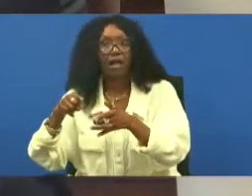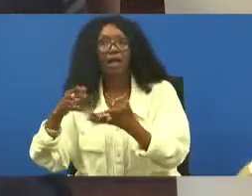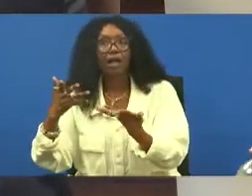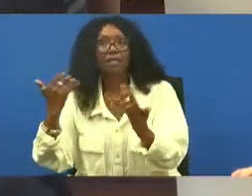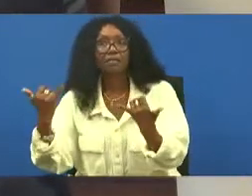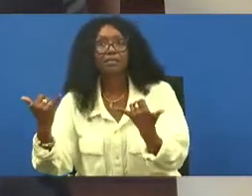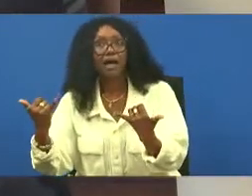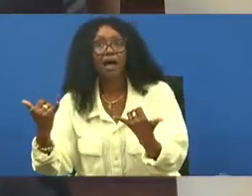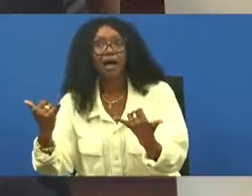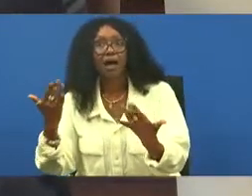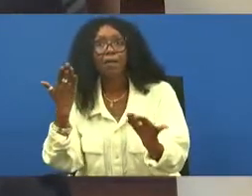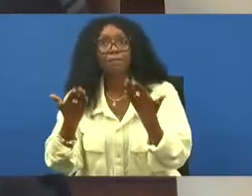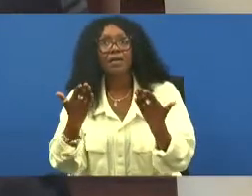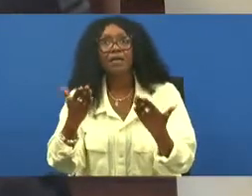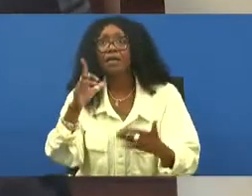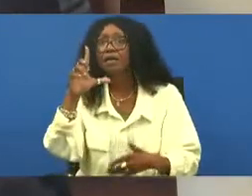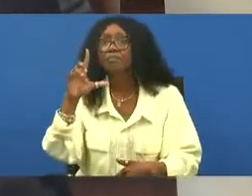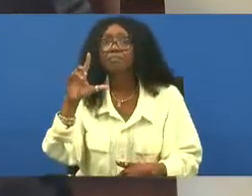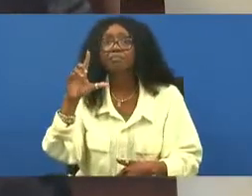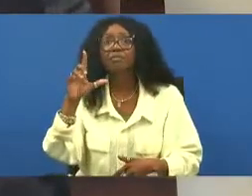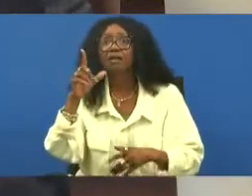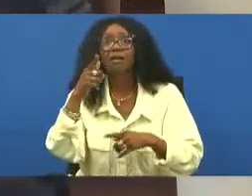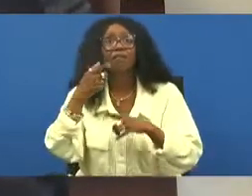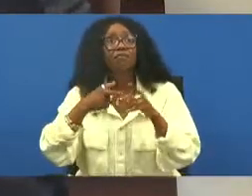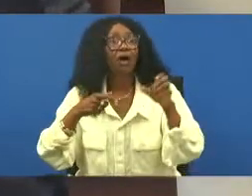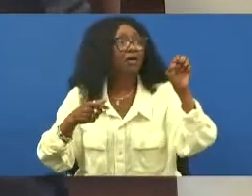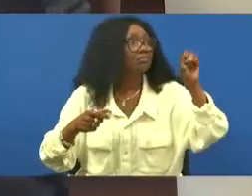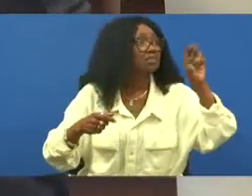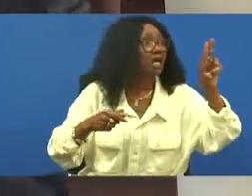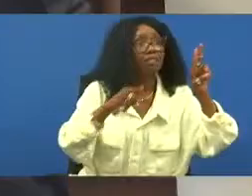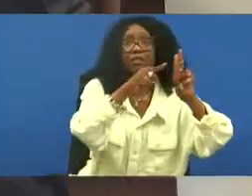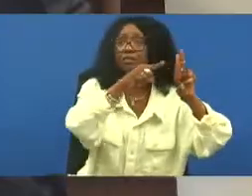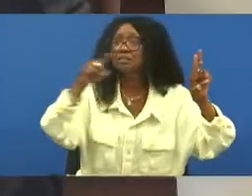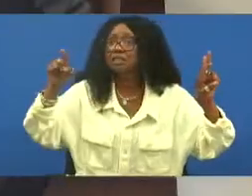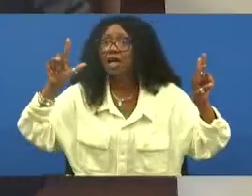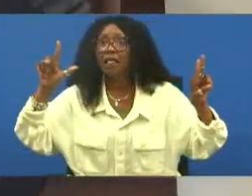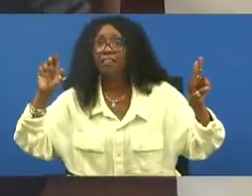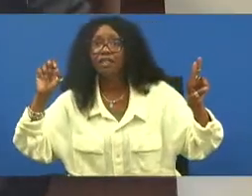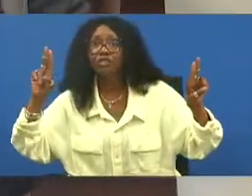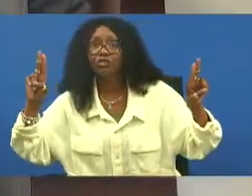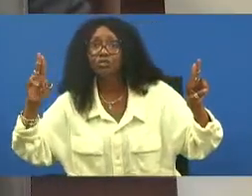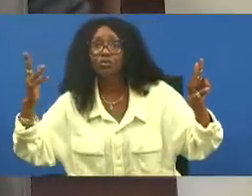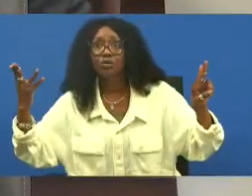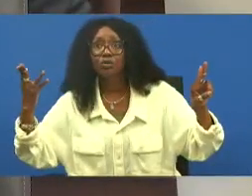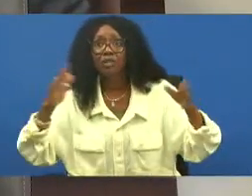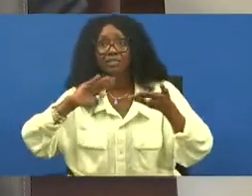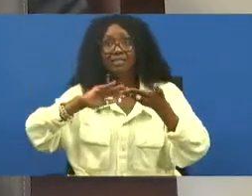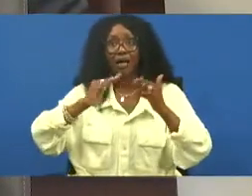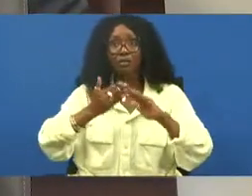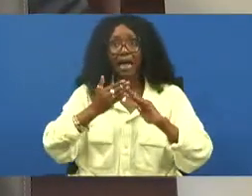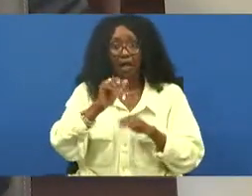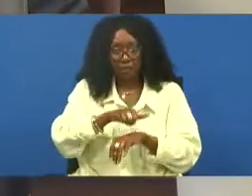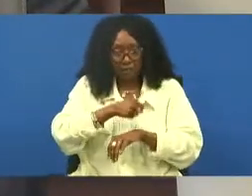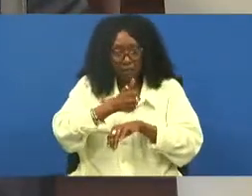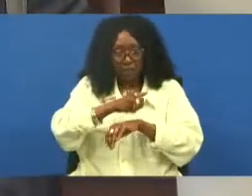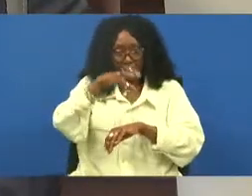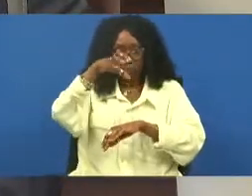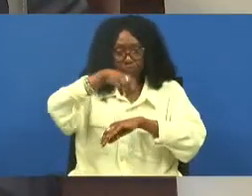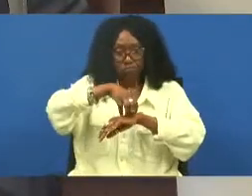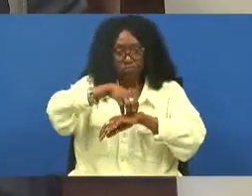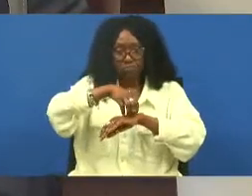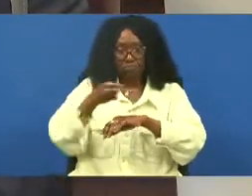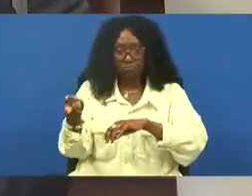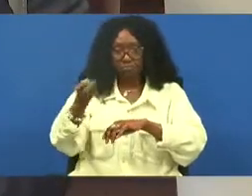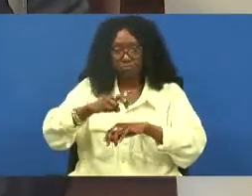And maybe we could have had a light rail connection from Southern all the way to LSU, with downtown being the hub of what it needs to